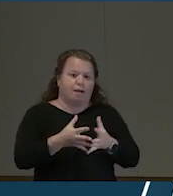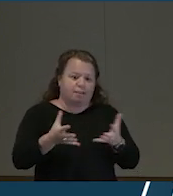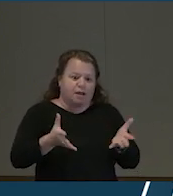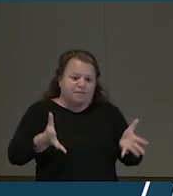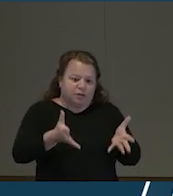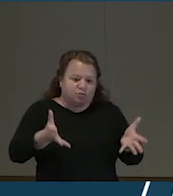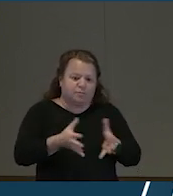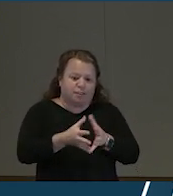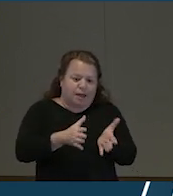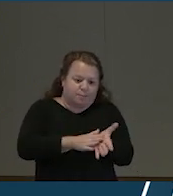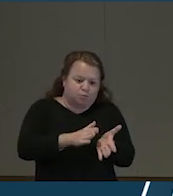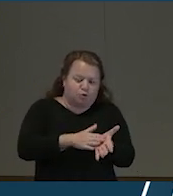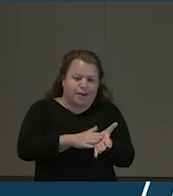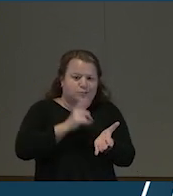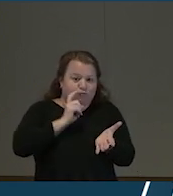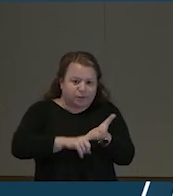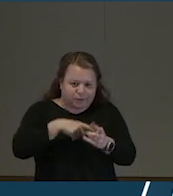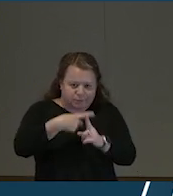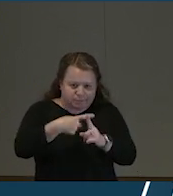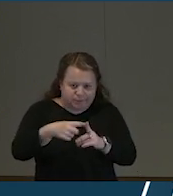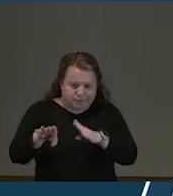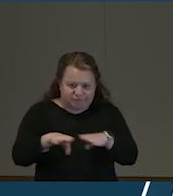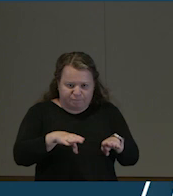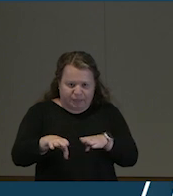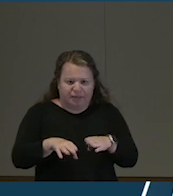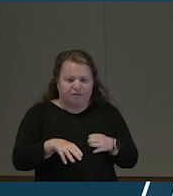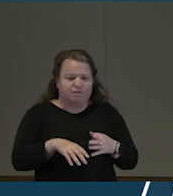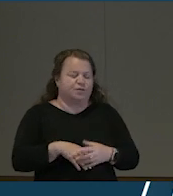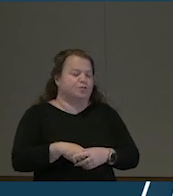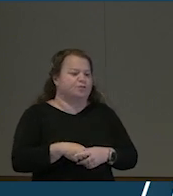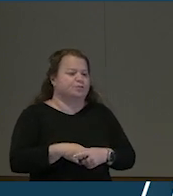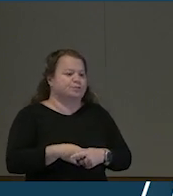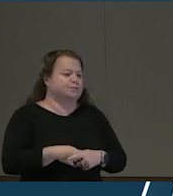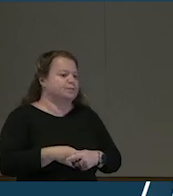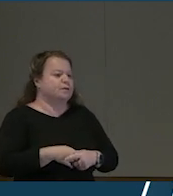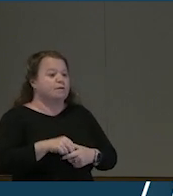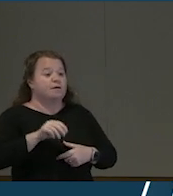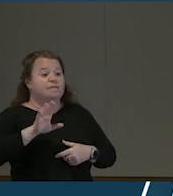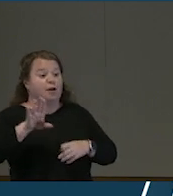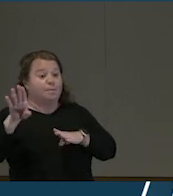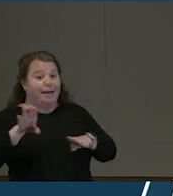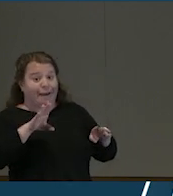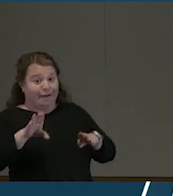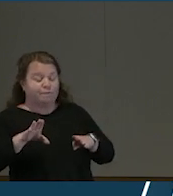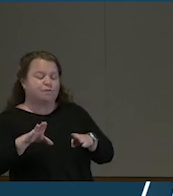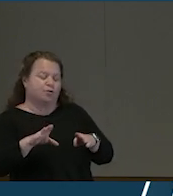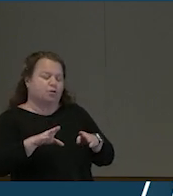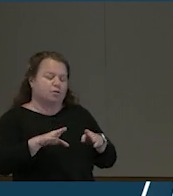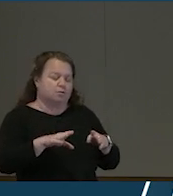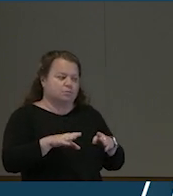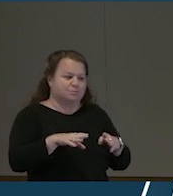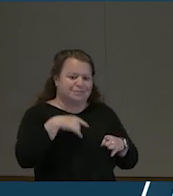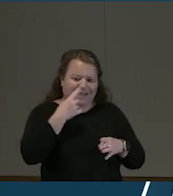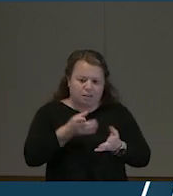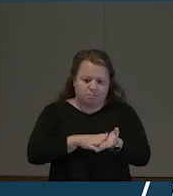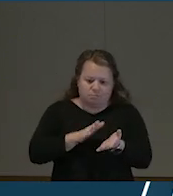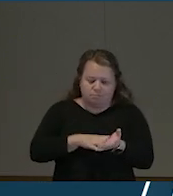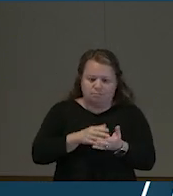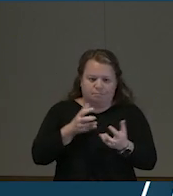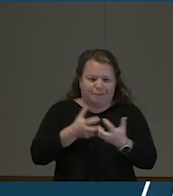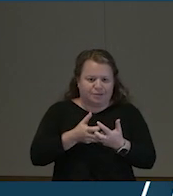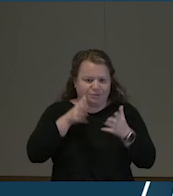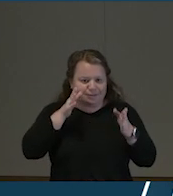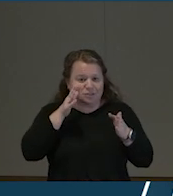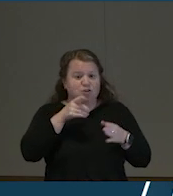encouragement for the positive behaviors. Again, matching that attention to the behavior. So you can find on